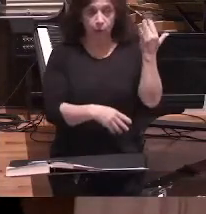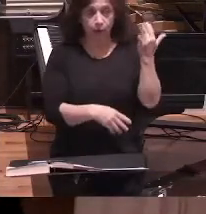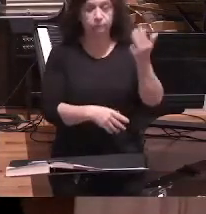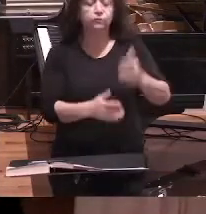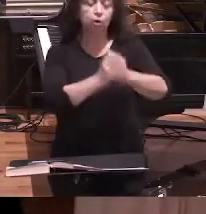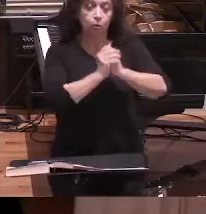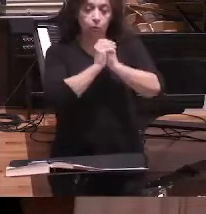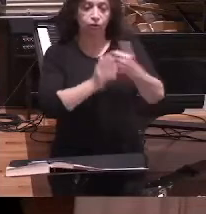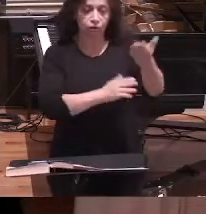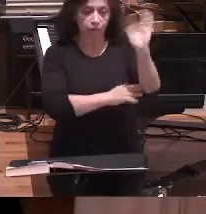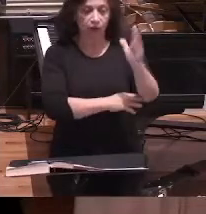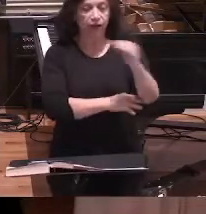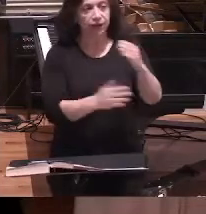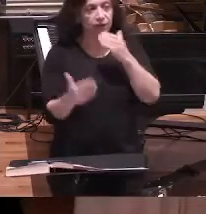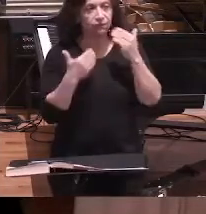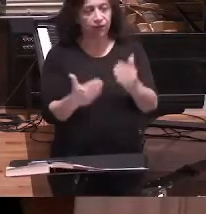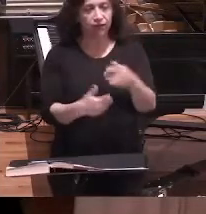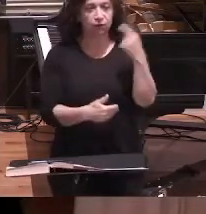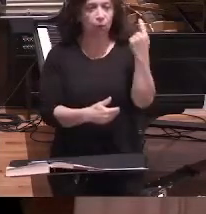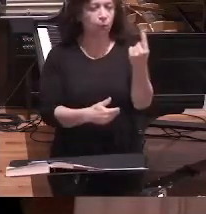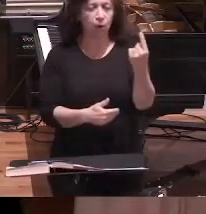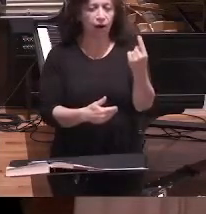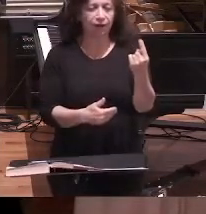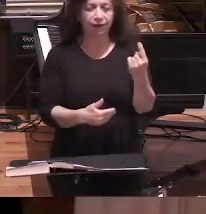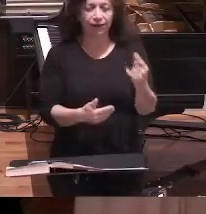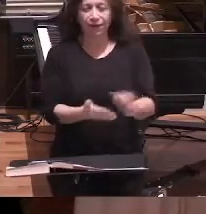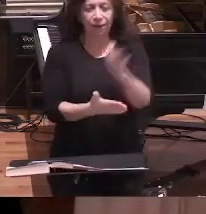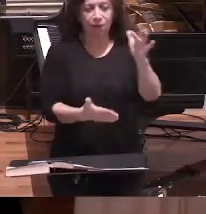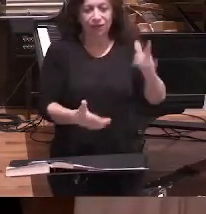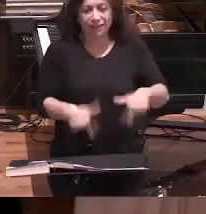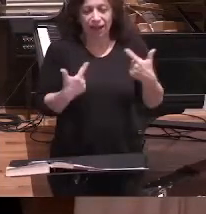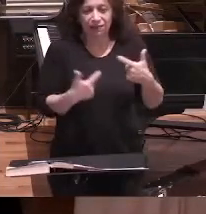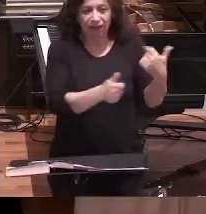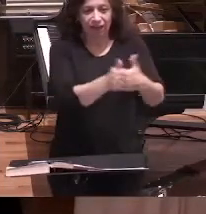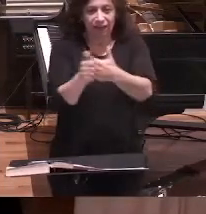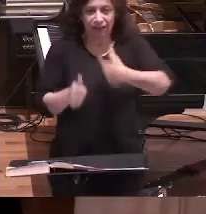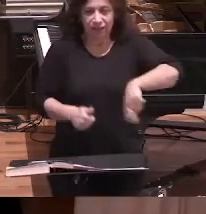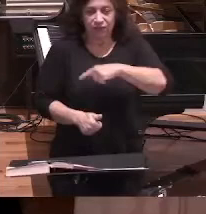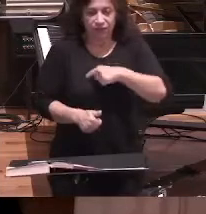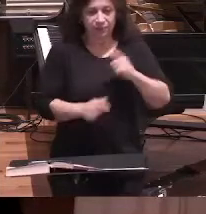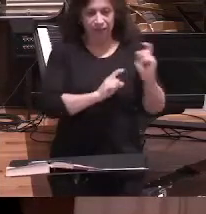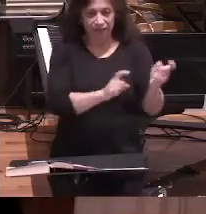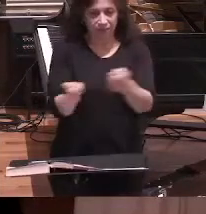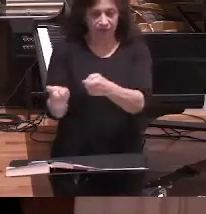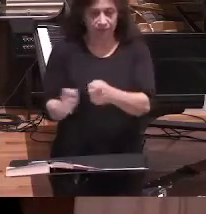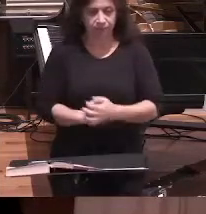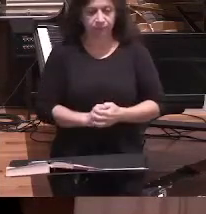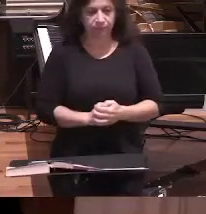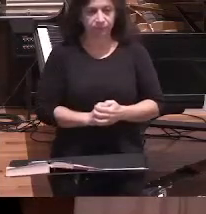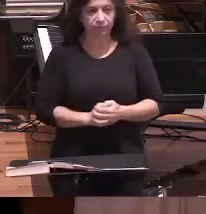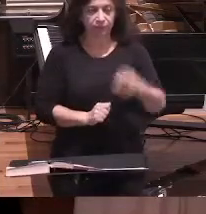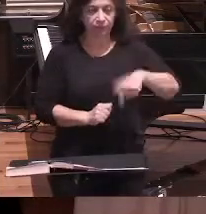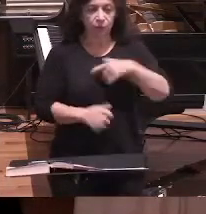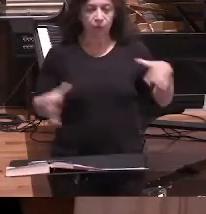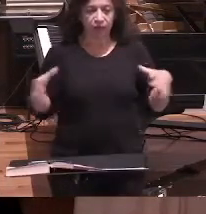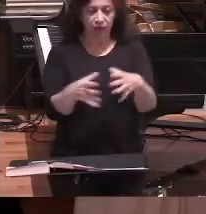and to give thanks for this one glorious life each and every one of us has been given. We